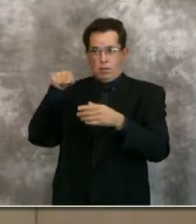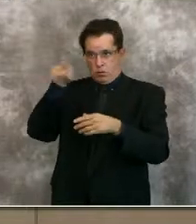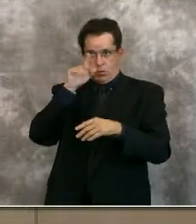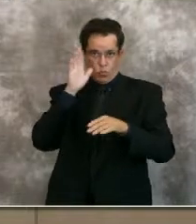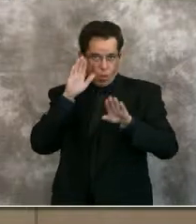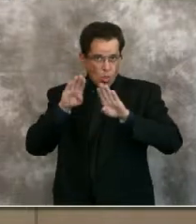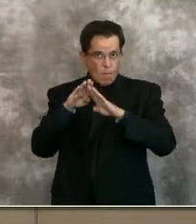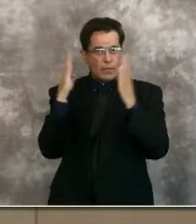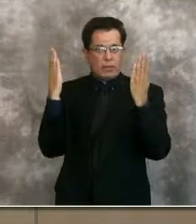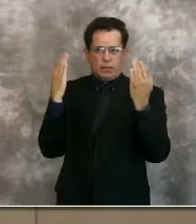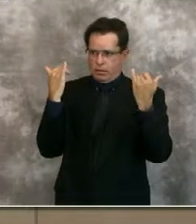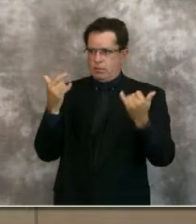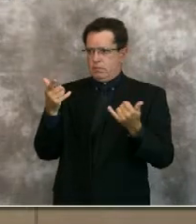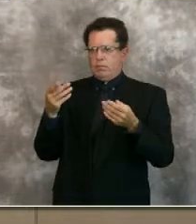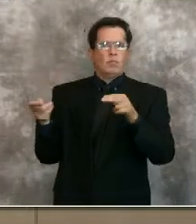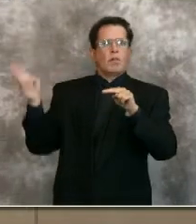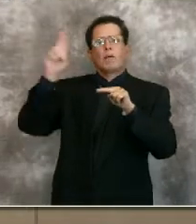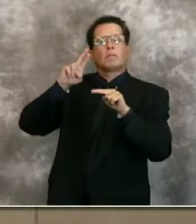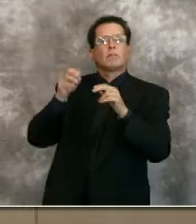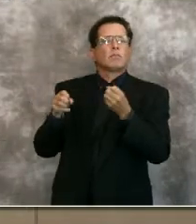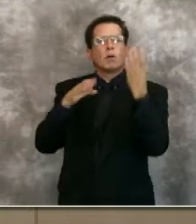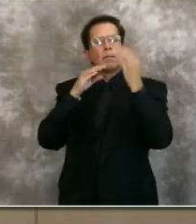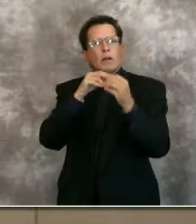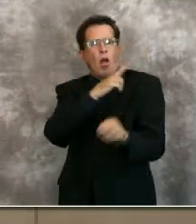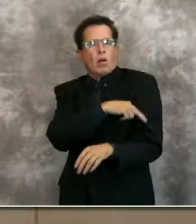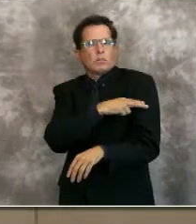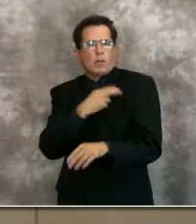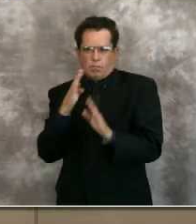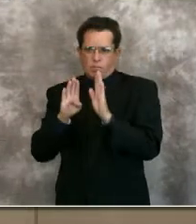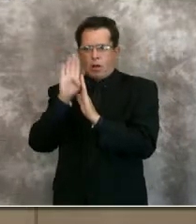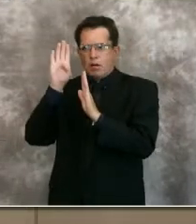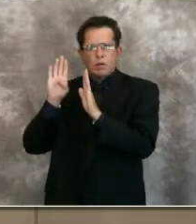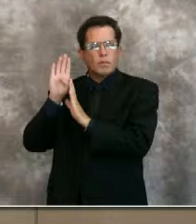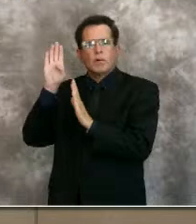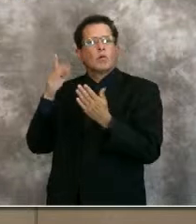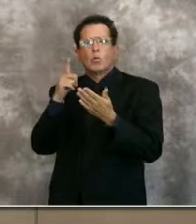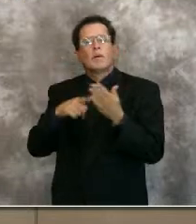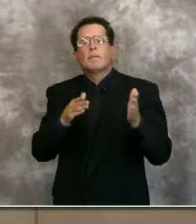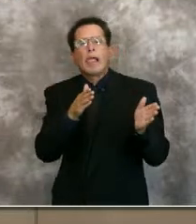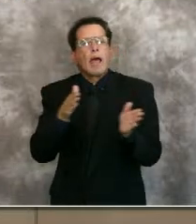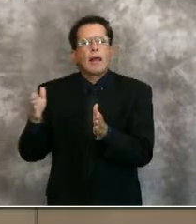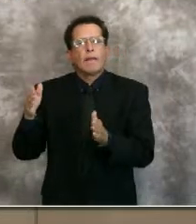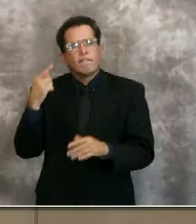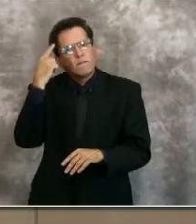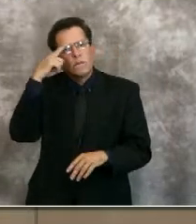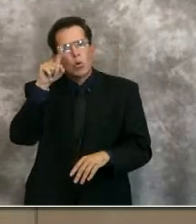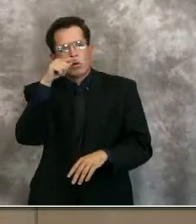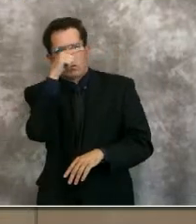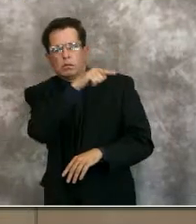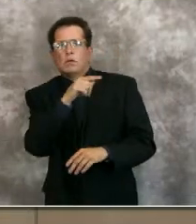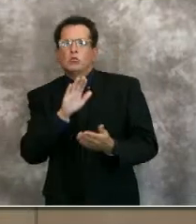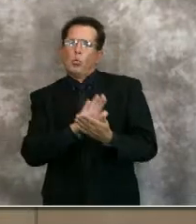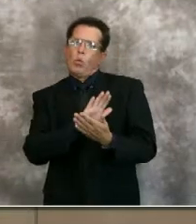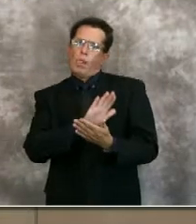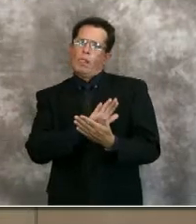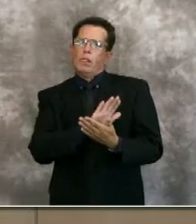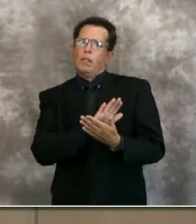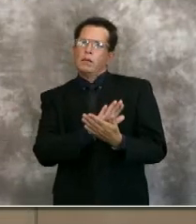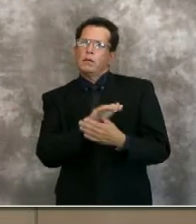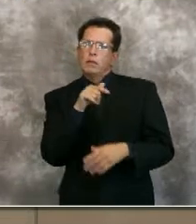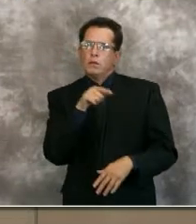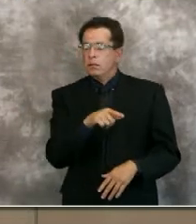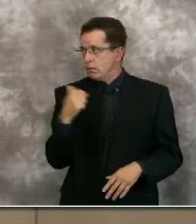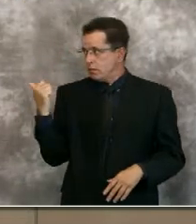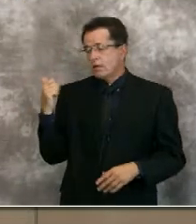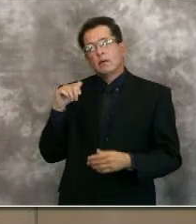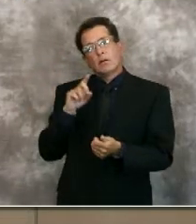surge in cases and hospitalizations we are seeing? Right now, what we do and what we've always done since this pandemic